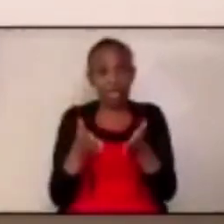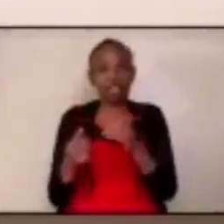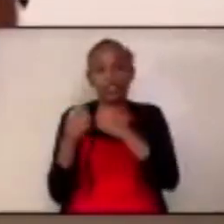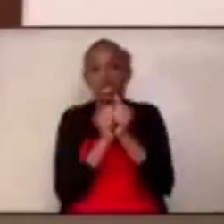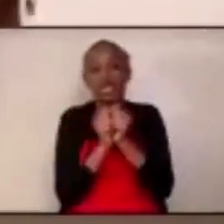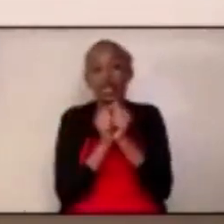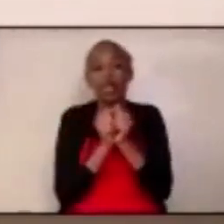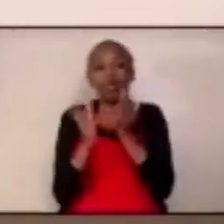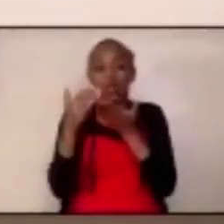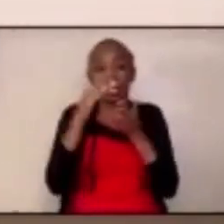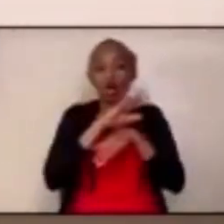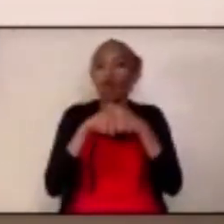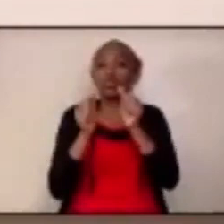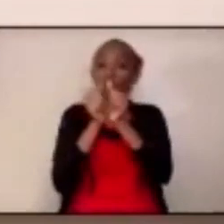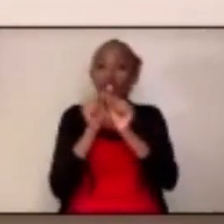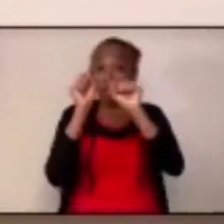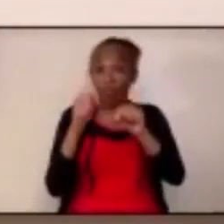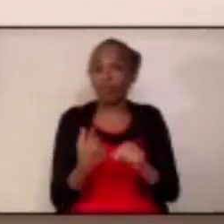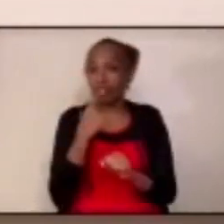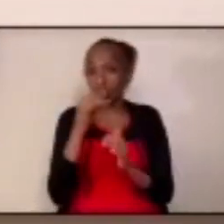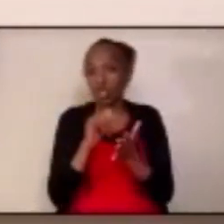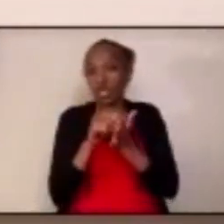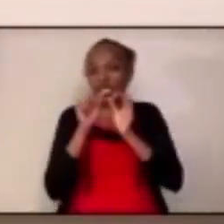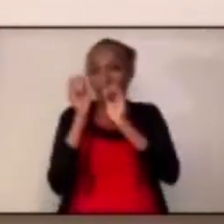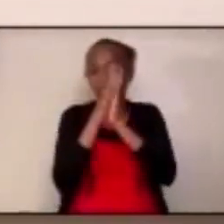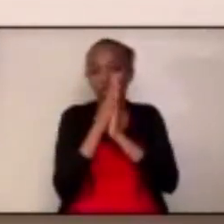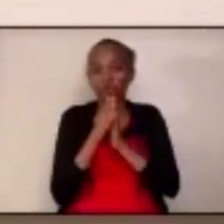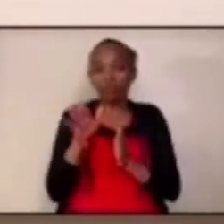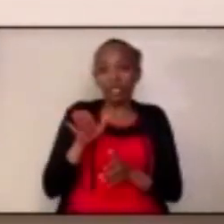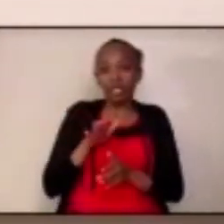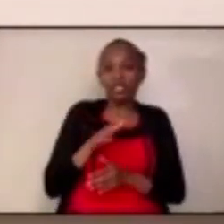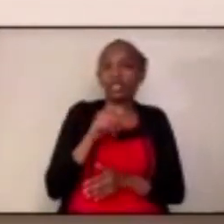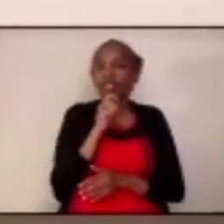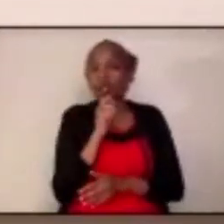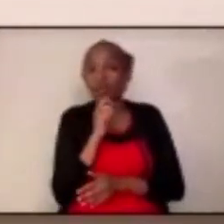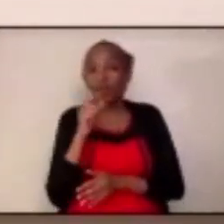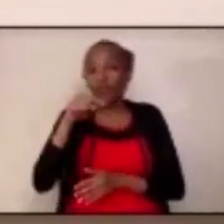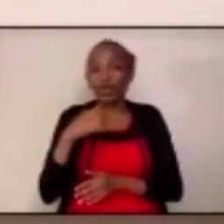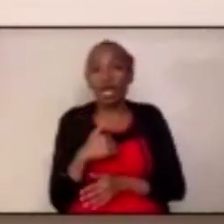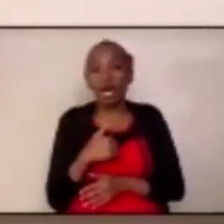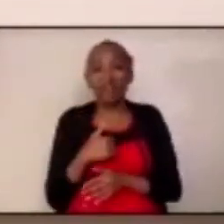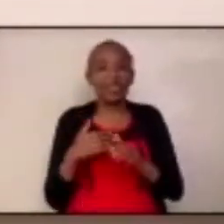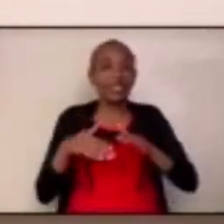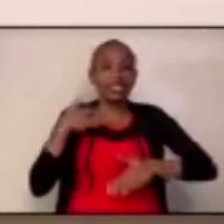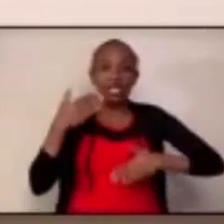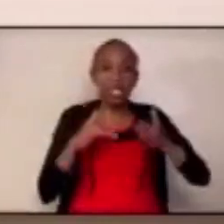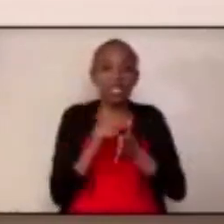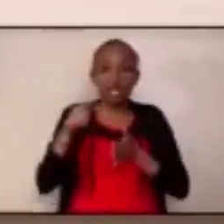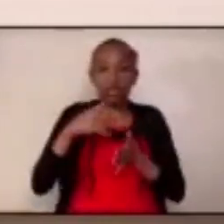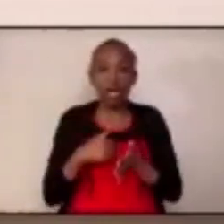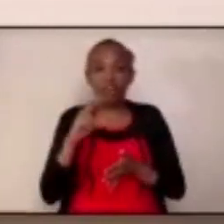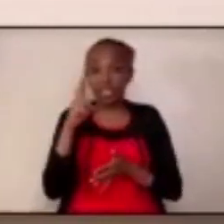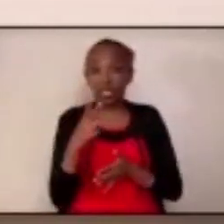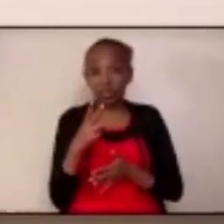all together and to be able to tell that story. Ladies and gentlemen, we are very excited that we are having a